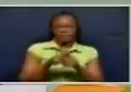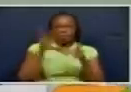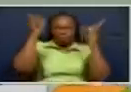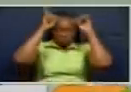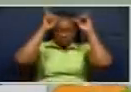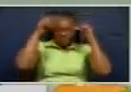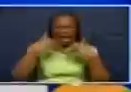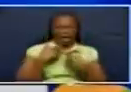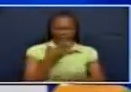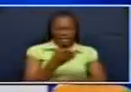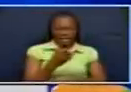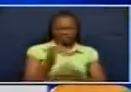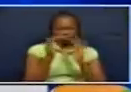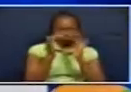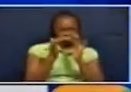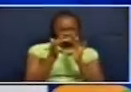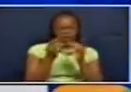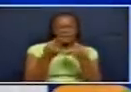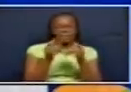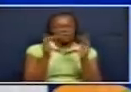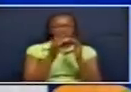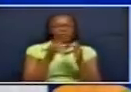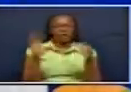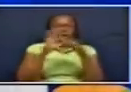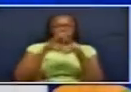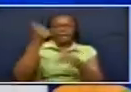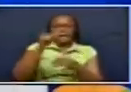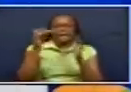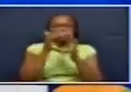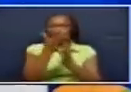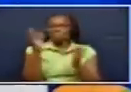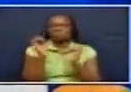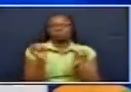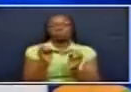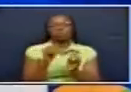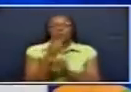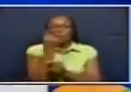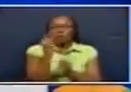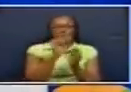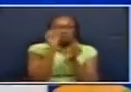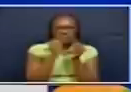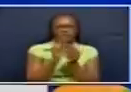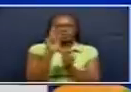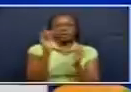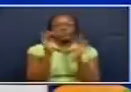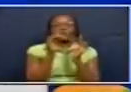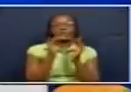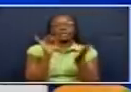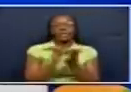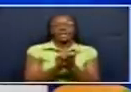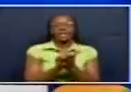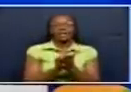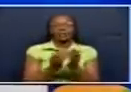Wi-Fi that is in this device cannot connect to just any Wi-Fi. It is only specific to a Wi-Fi device that we'll deploy on election